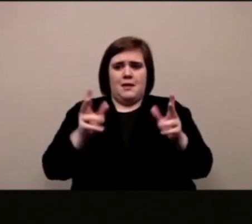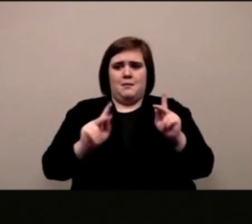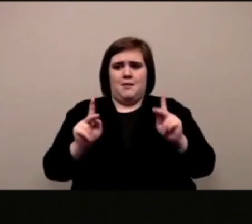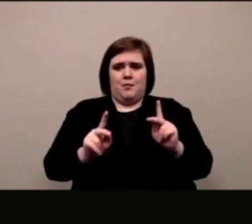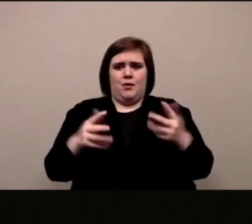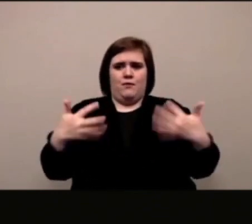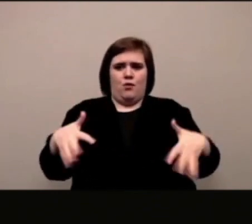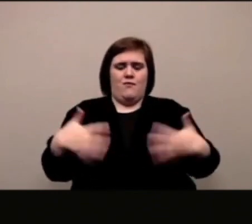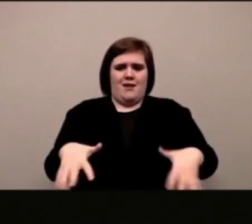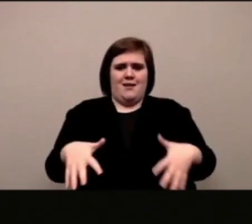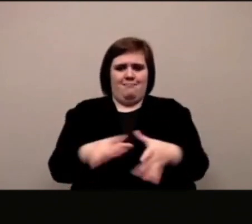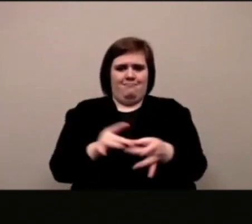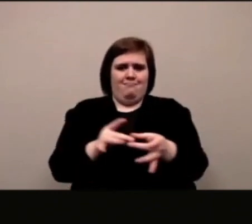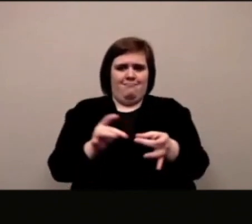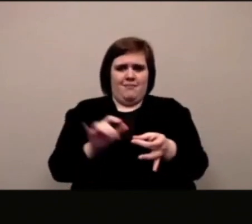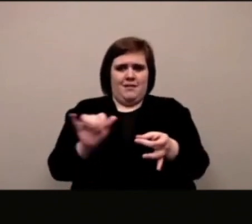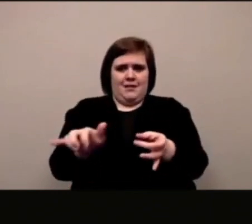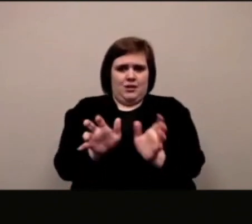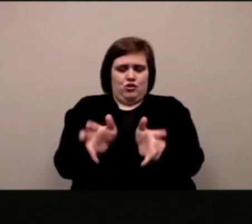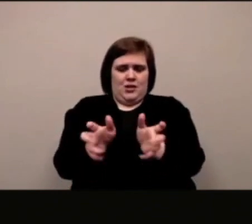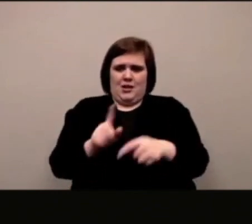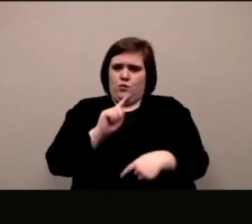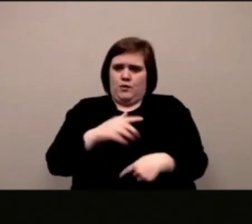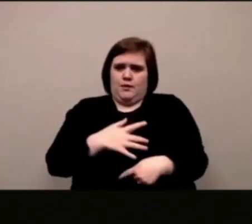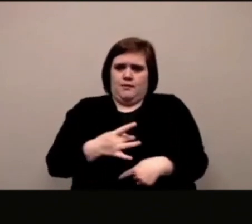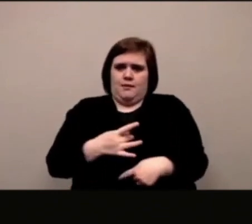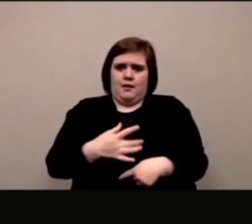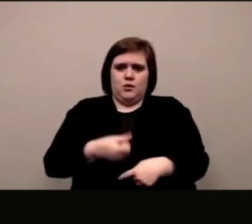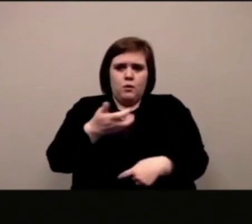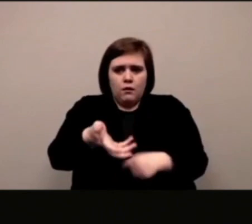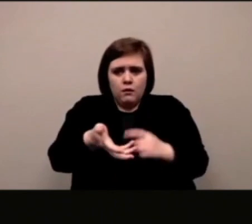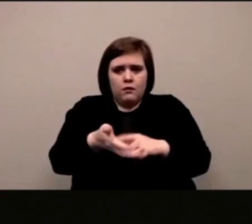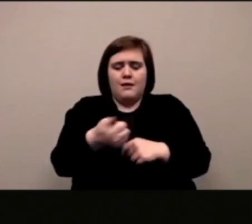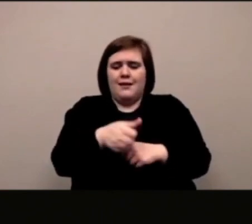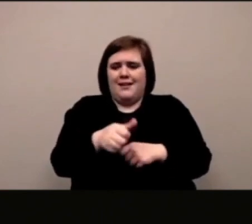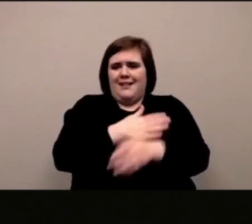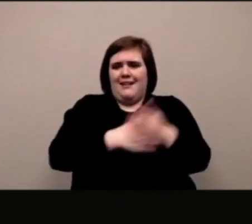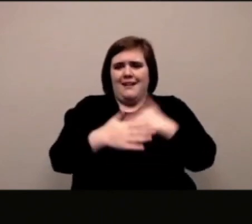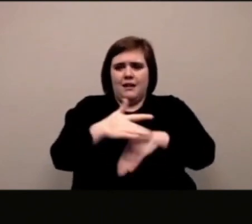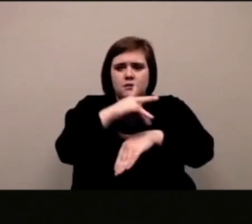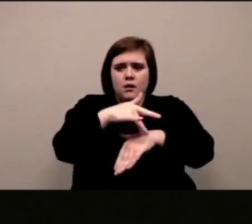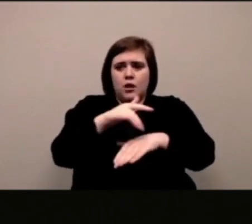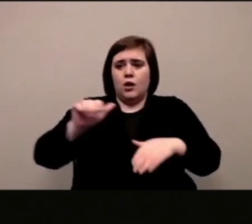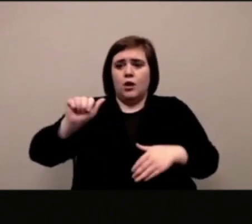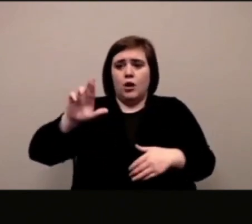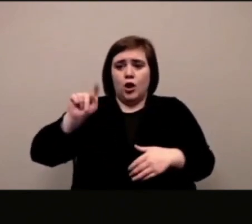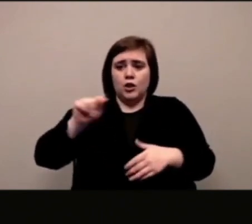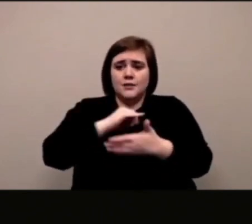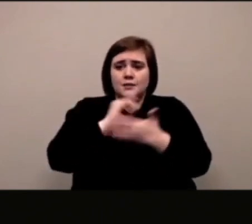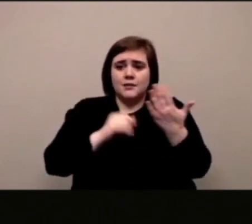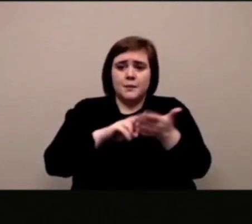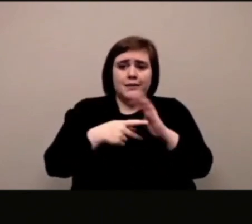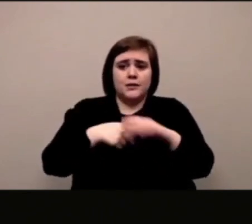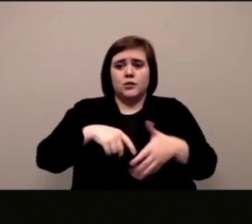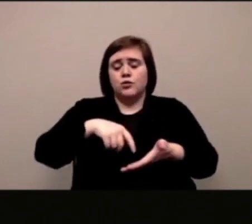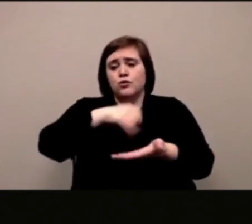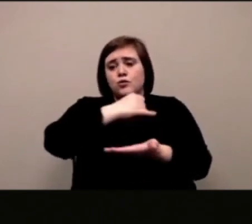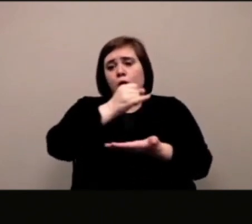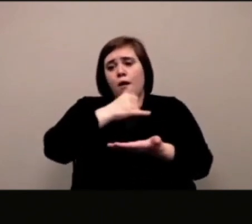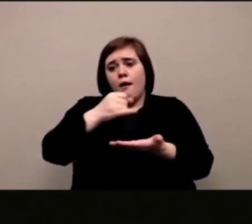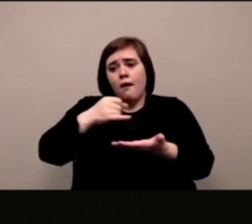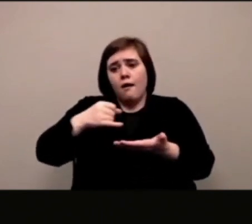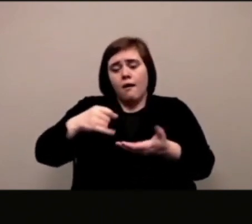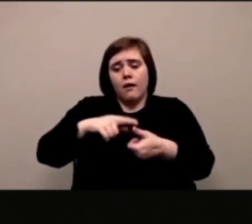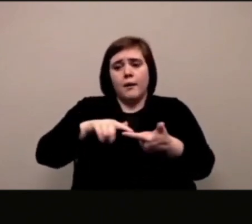really like to express my feelings through any sort of hands-on art, whether that's like drawing or